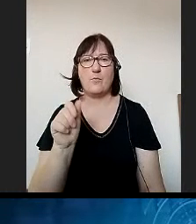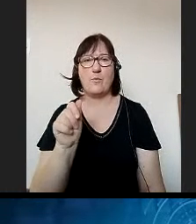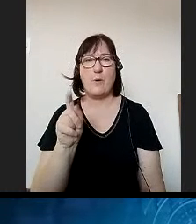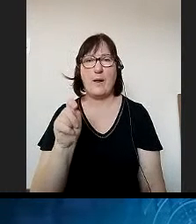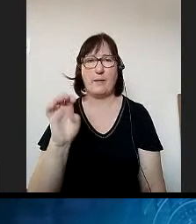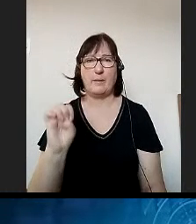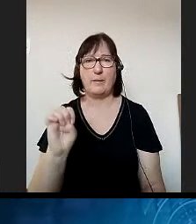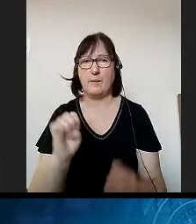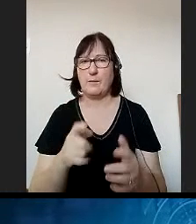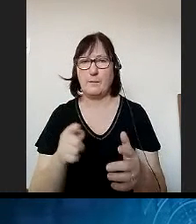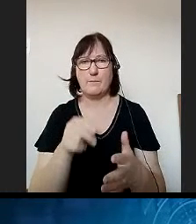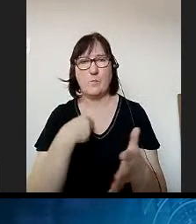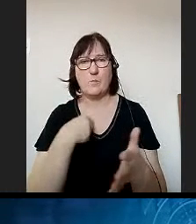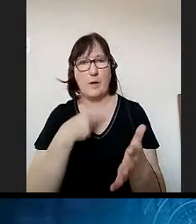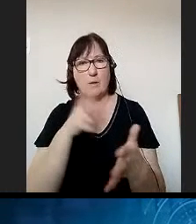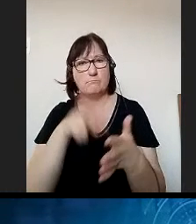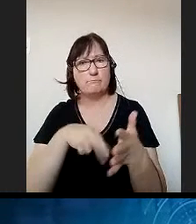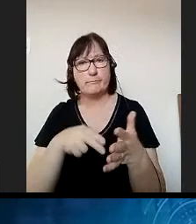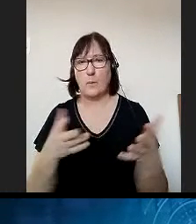one.